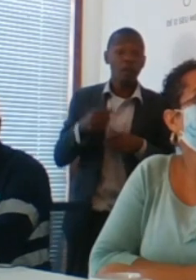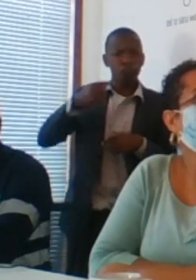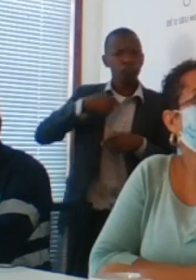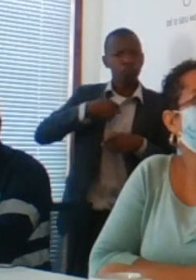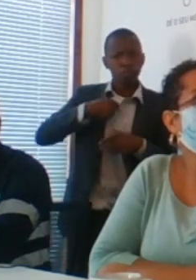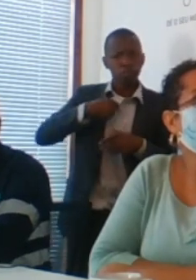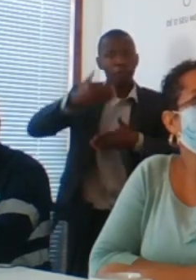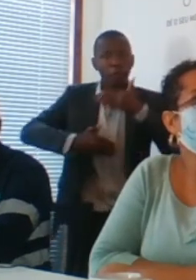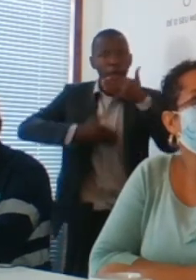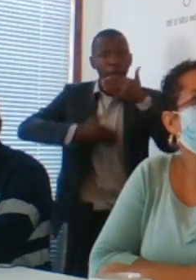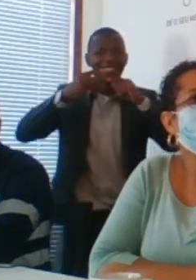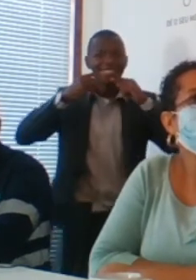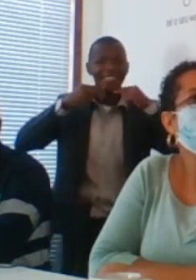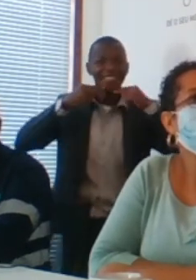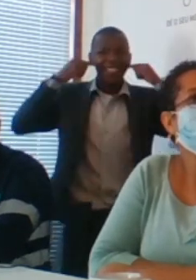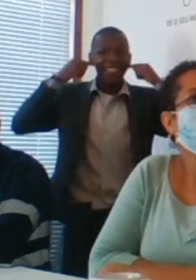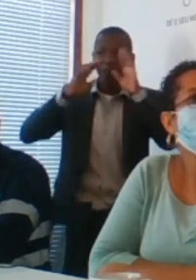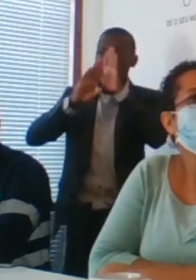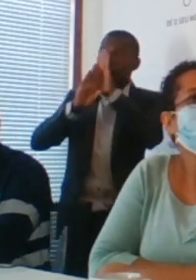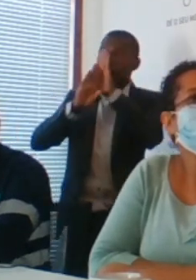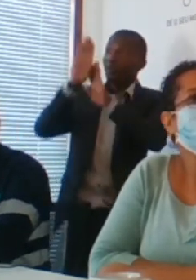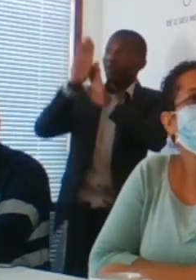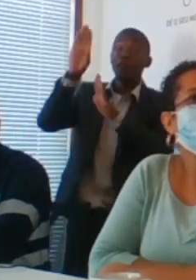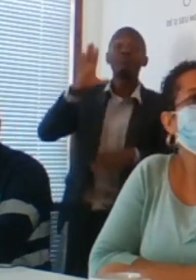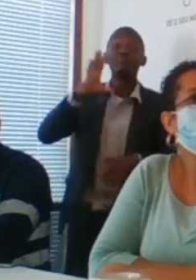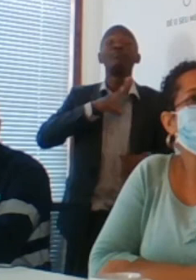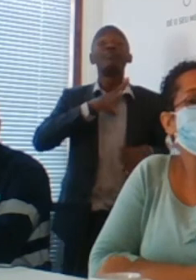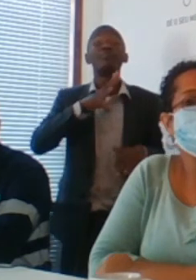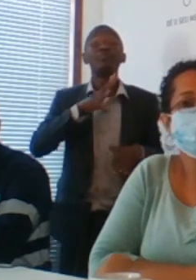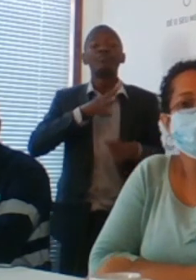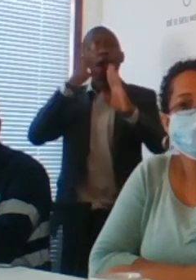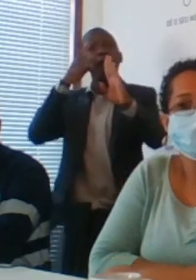succeeded. I've succeeded meeting these objectives